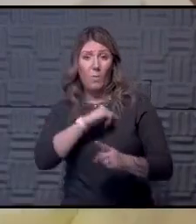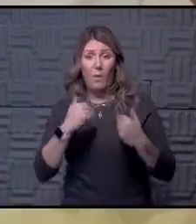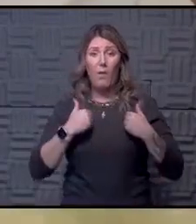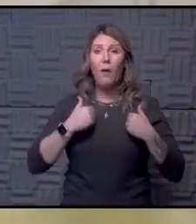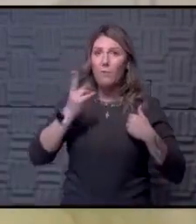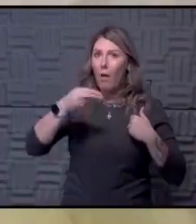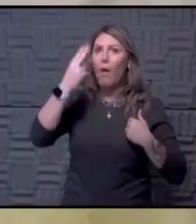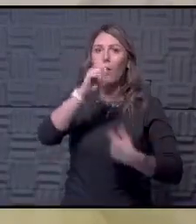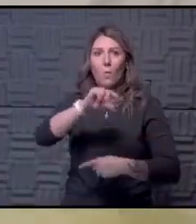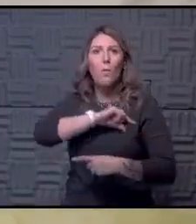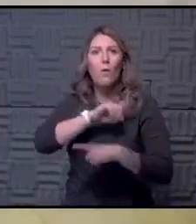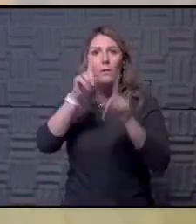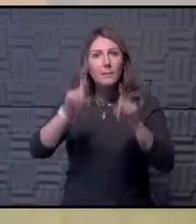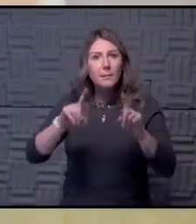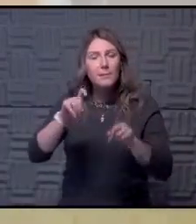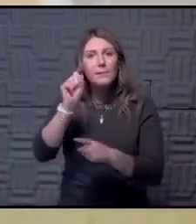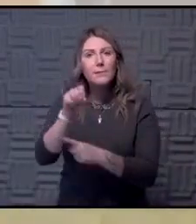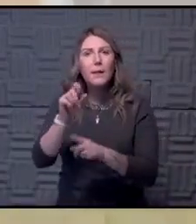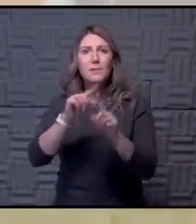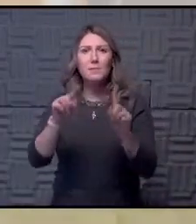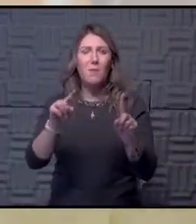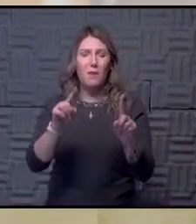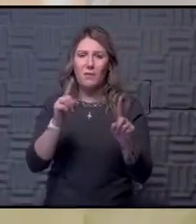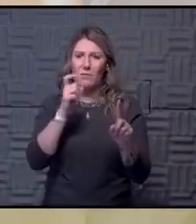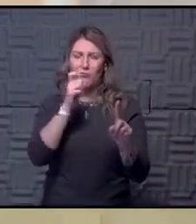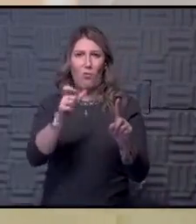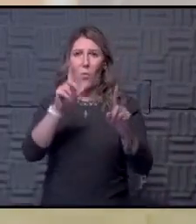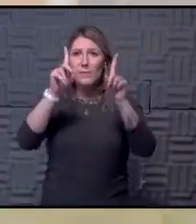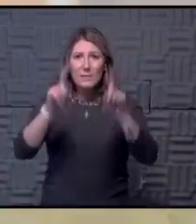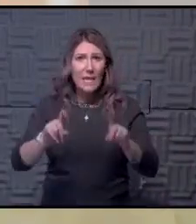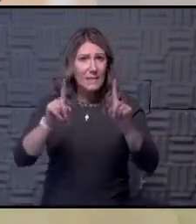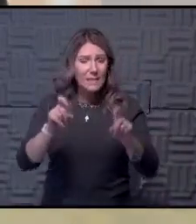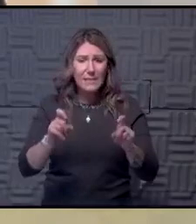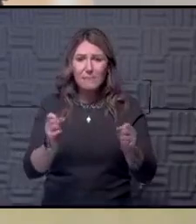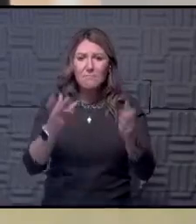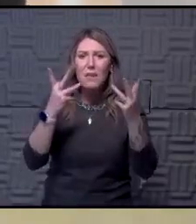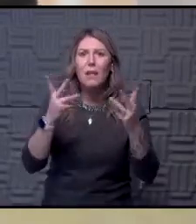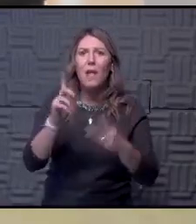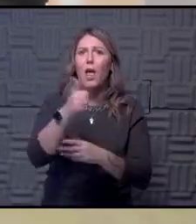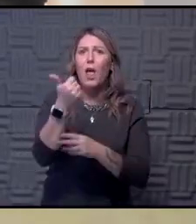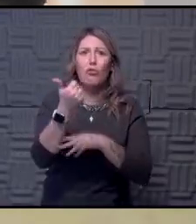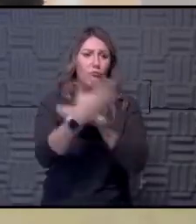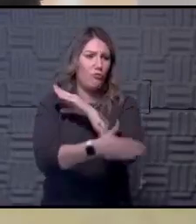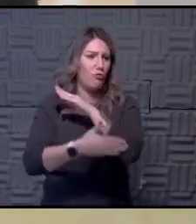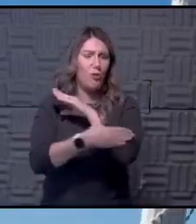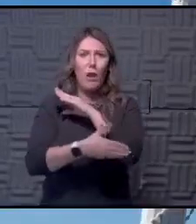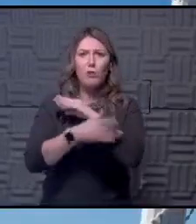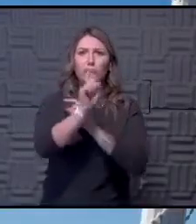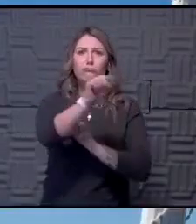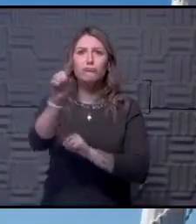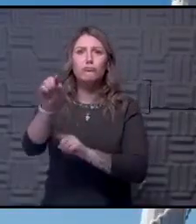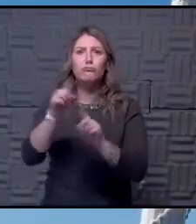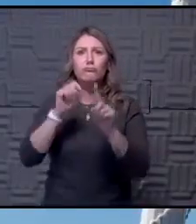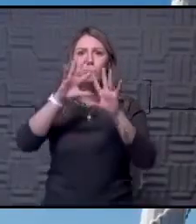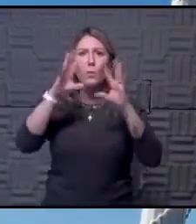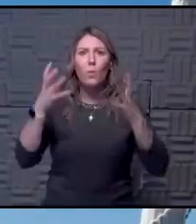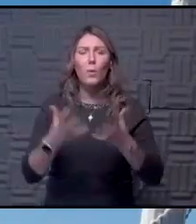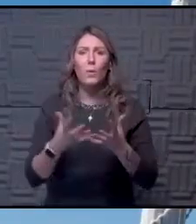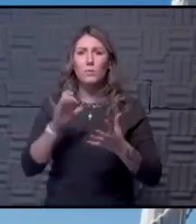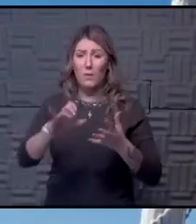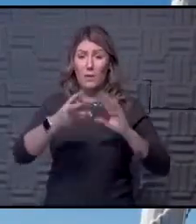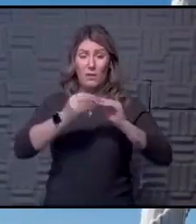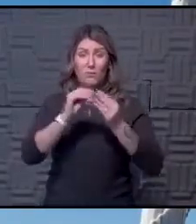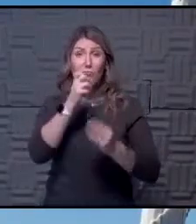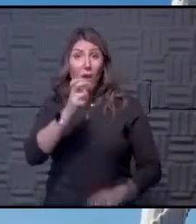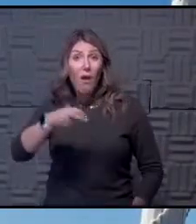high quality testing, we don't test nearly as much as many other countries across the globe. So that number is not high